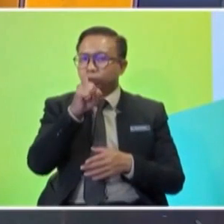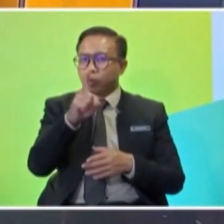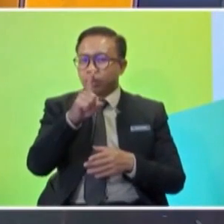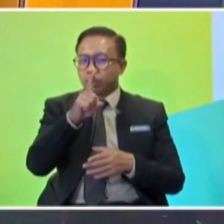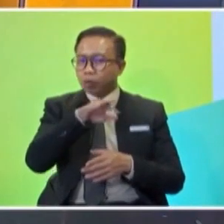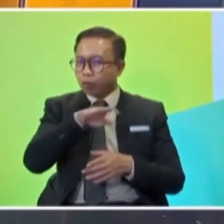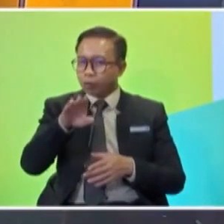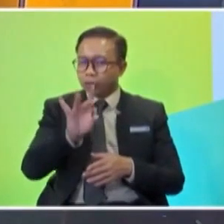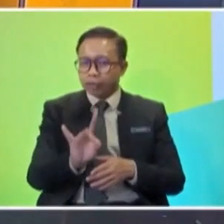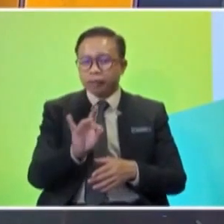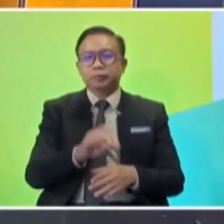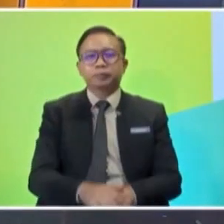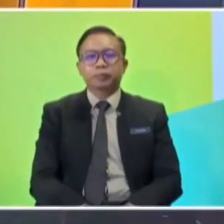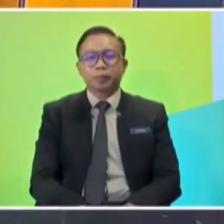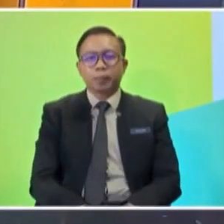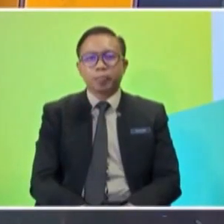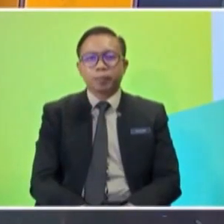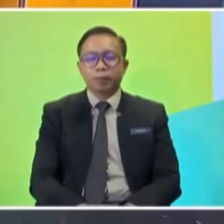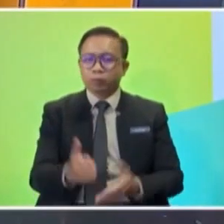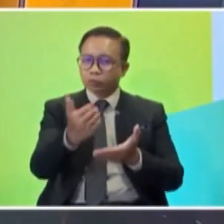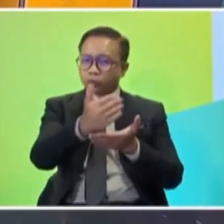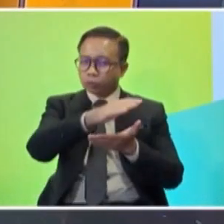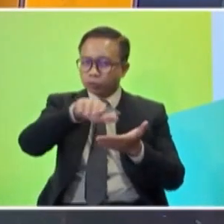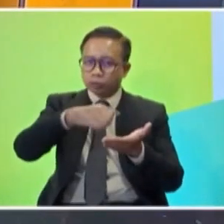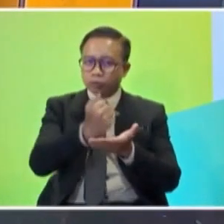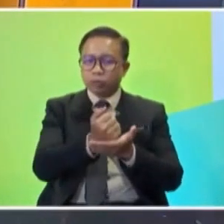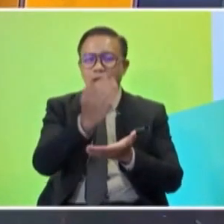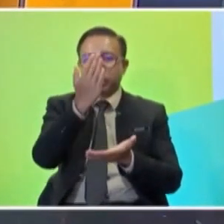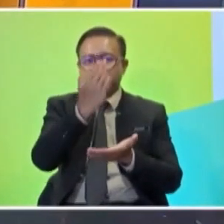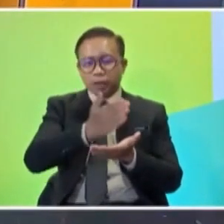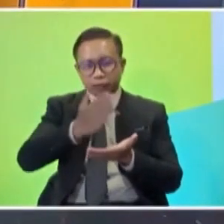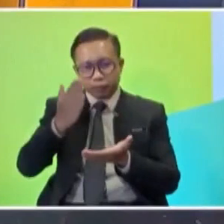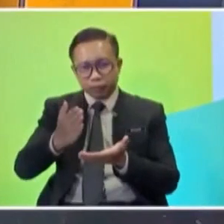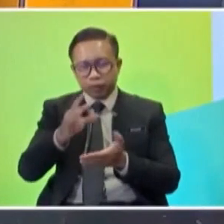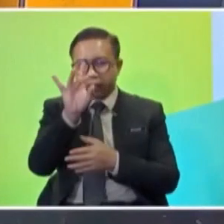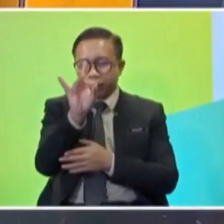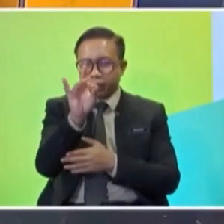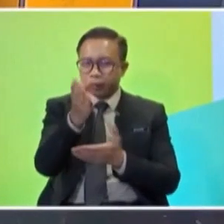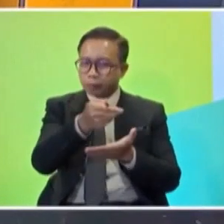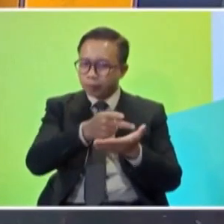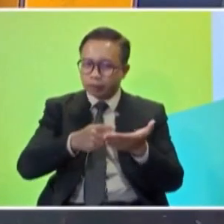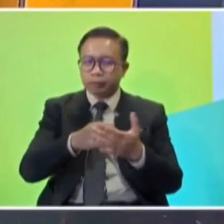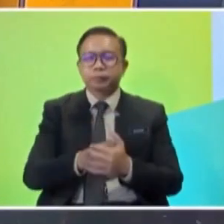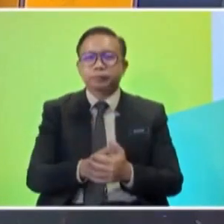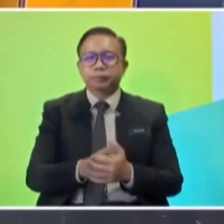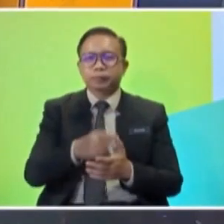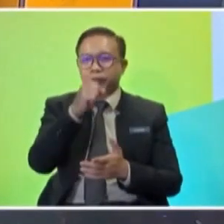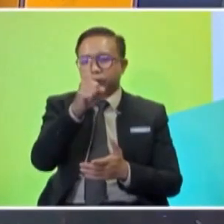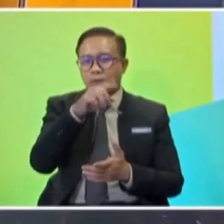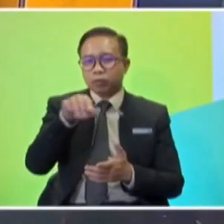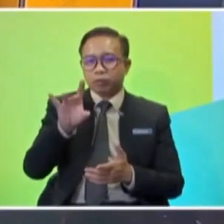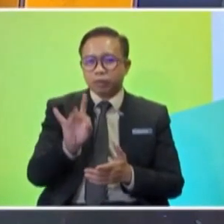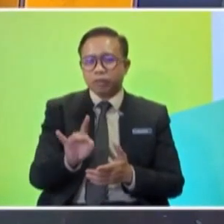1/8. Because if the whole cut, whole cake, you can cut it into 8 parts. So each kid will get